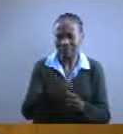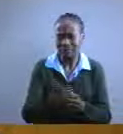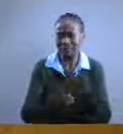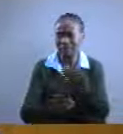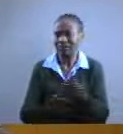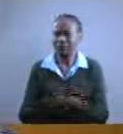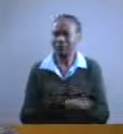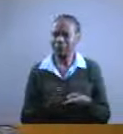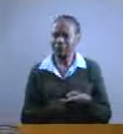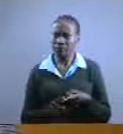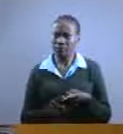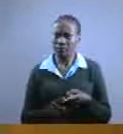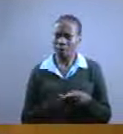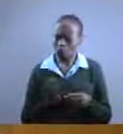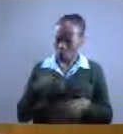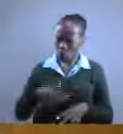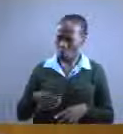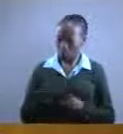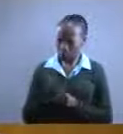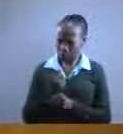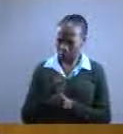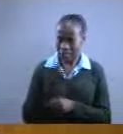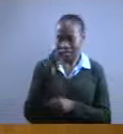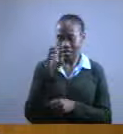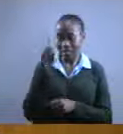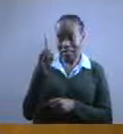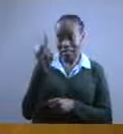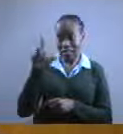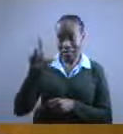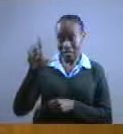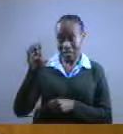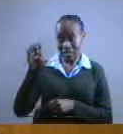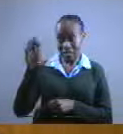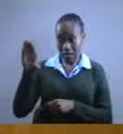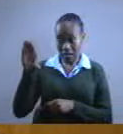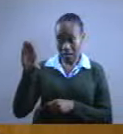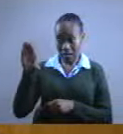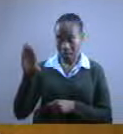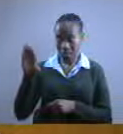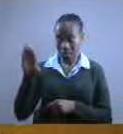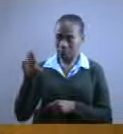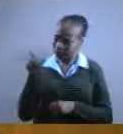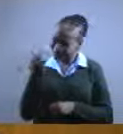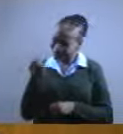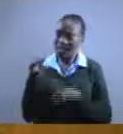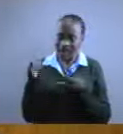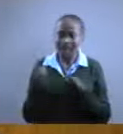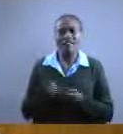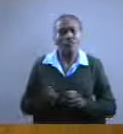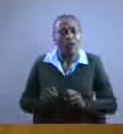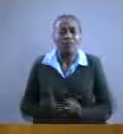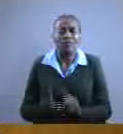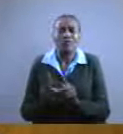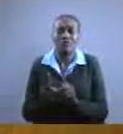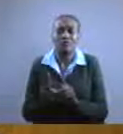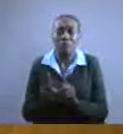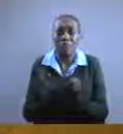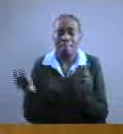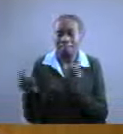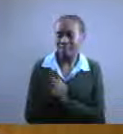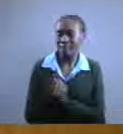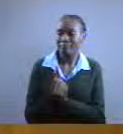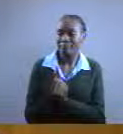the things that I want to make sure is that the NEDLAC process had the opportunity to interact with the